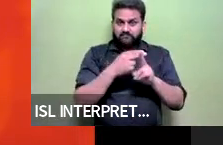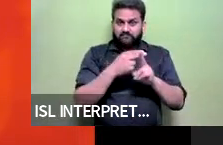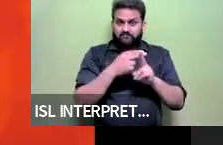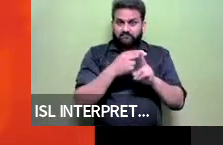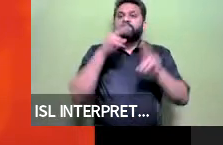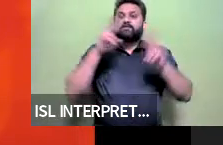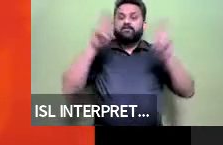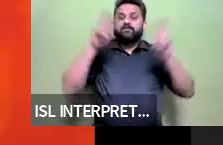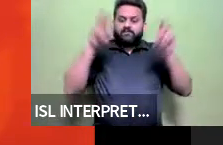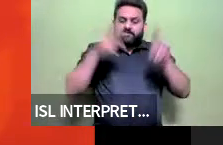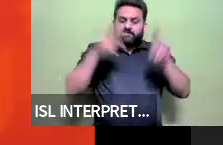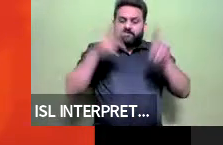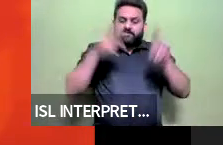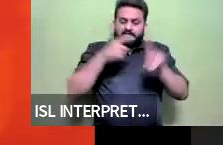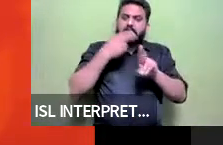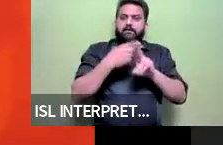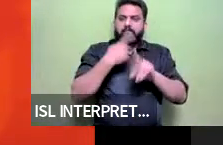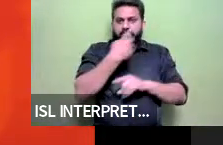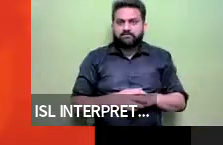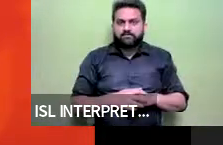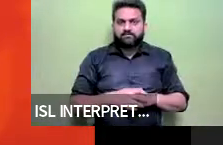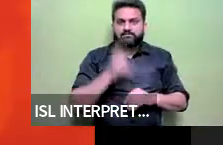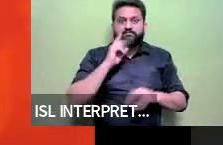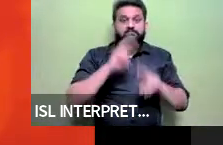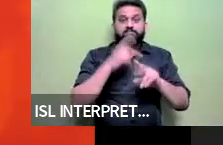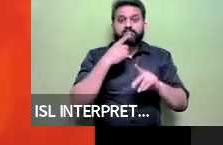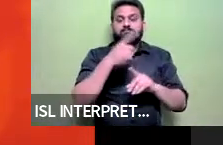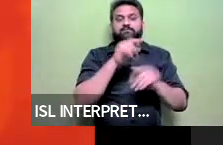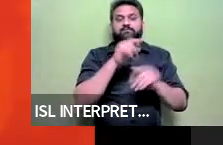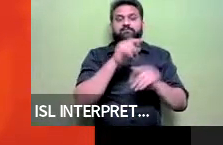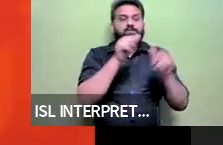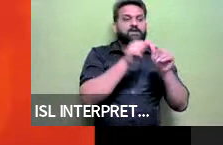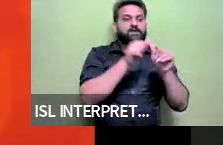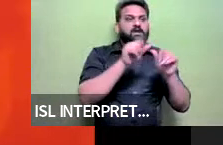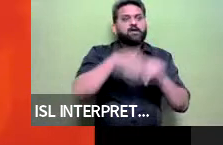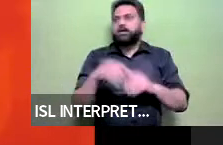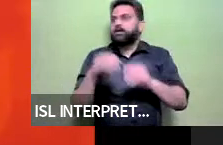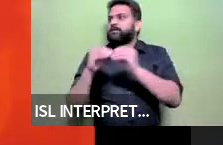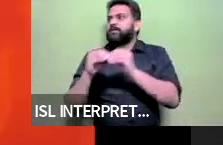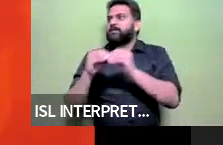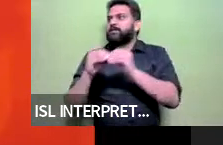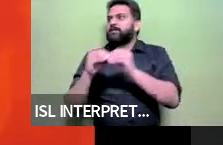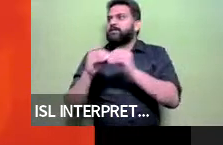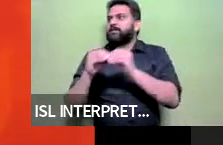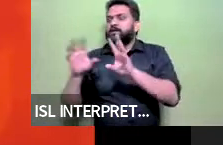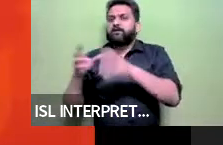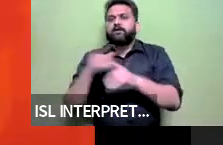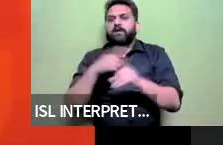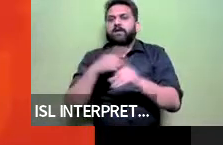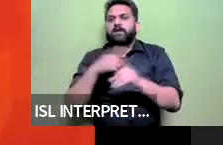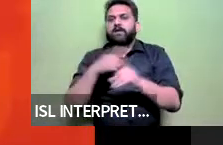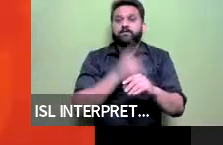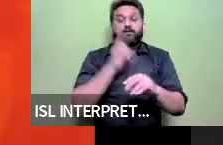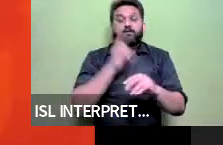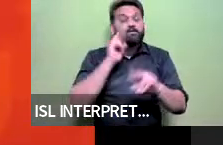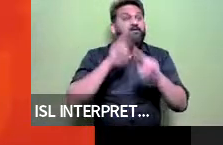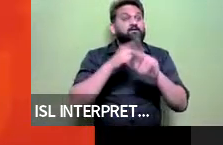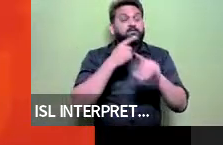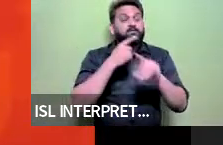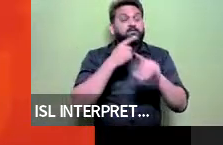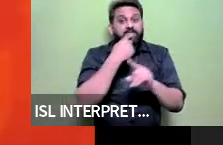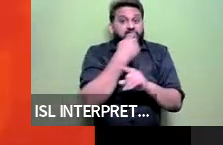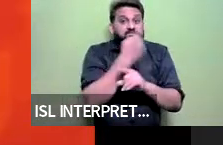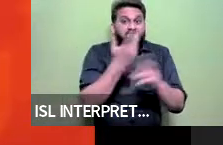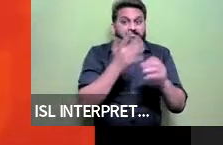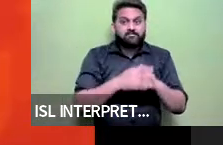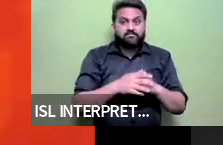case. Name is very easy. If you say A versus B, it is very easy to remember. But if you tell that citation